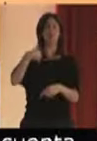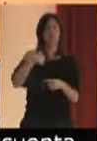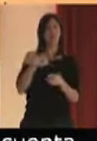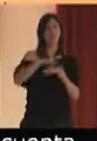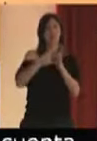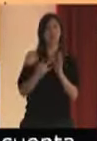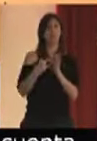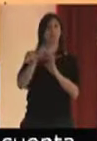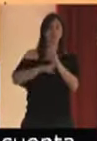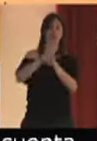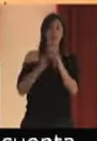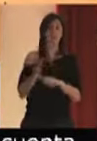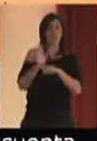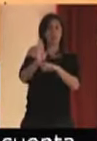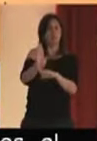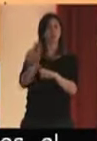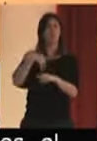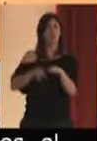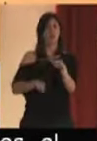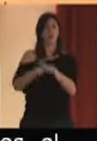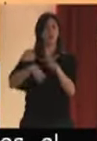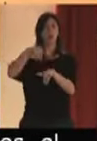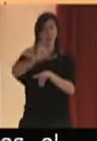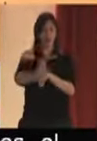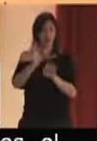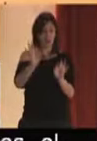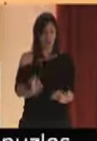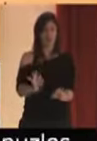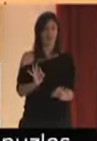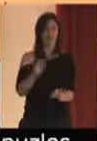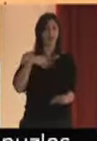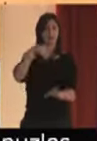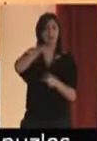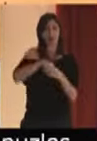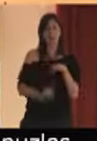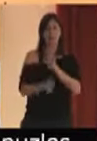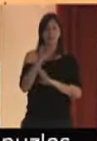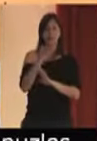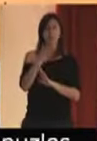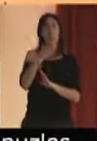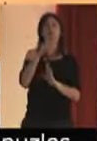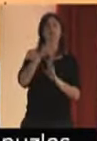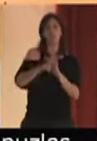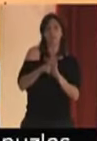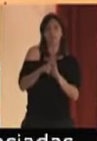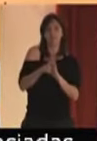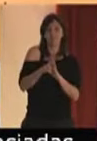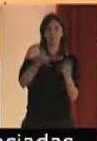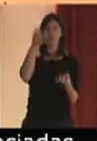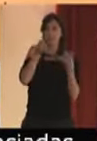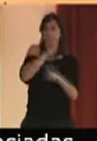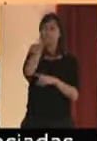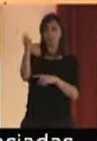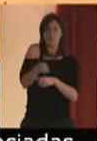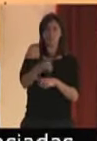first advancement, the first progress. And so we have to offer them all the technologies that are